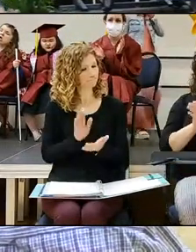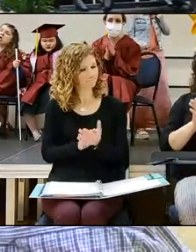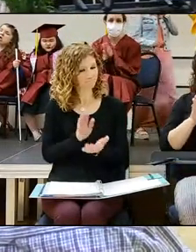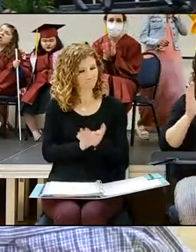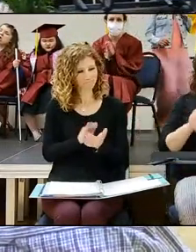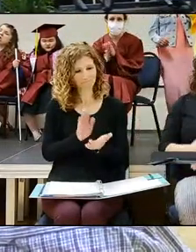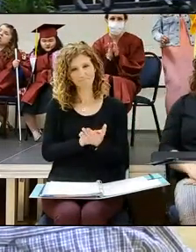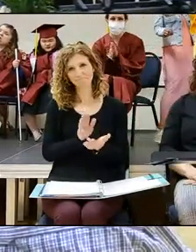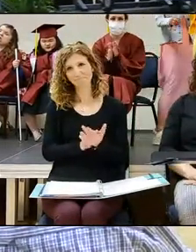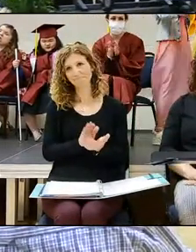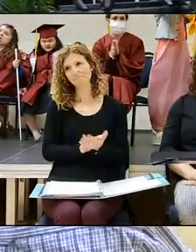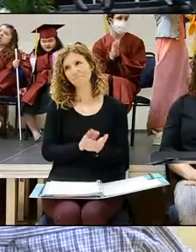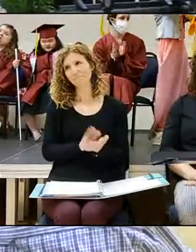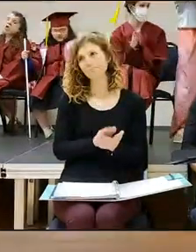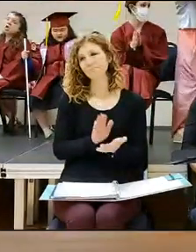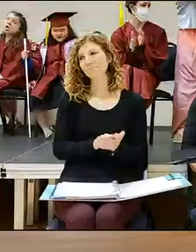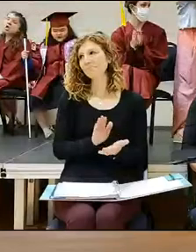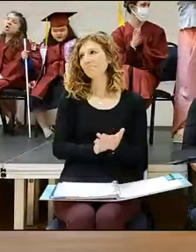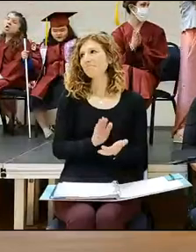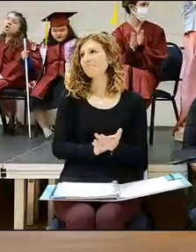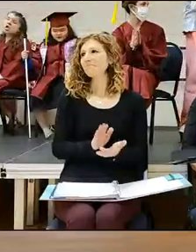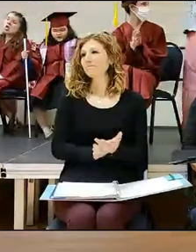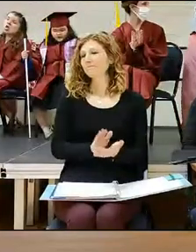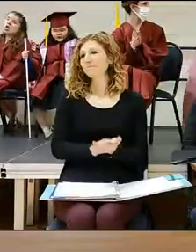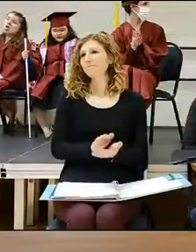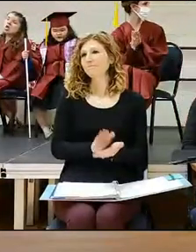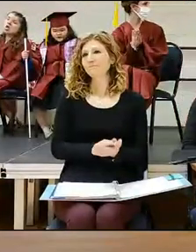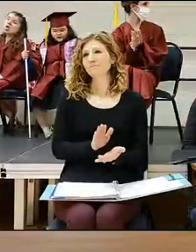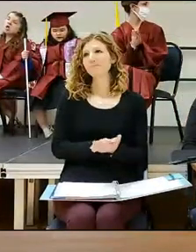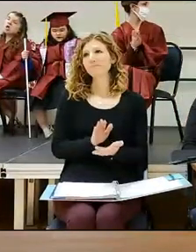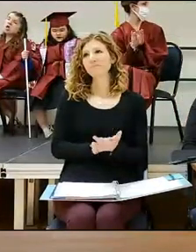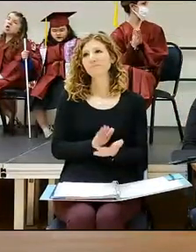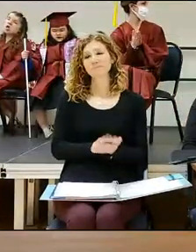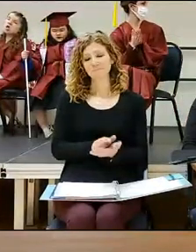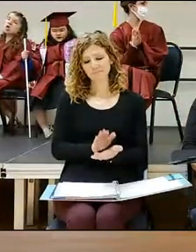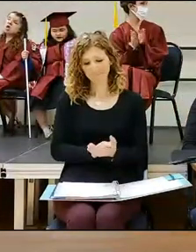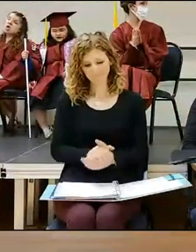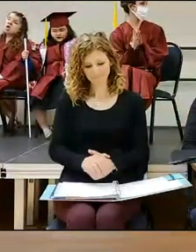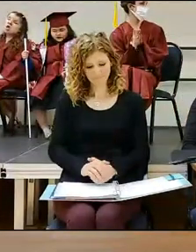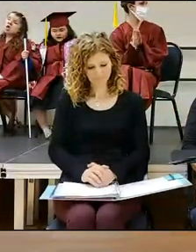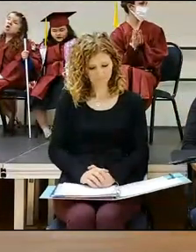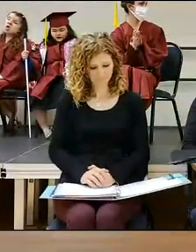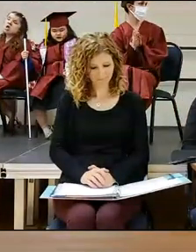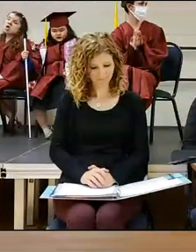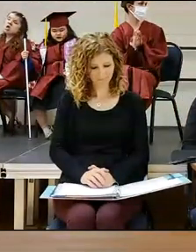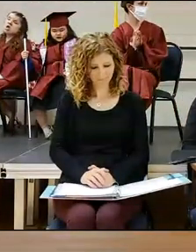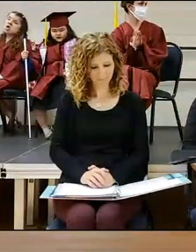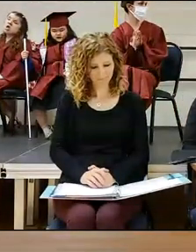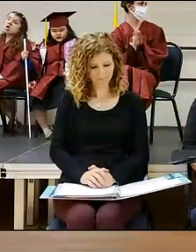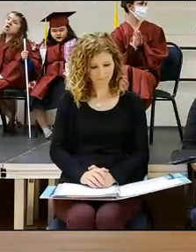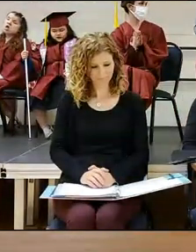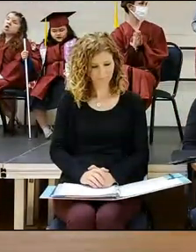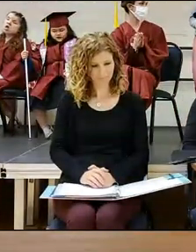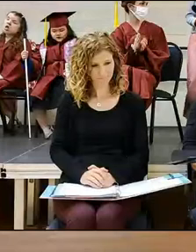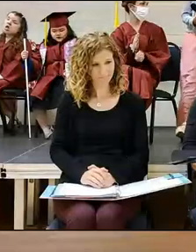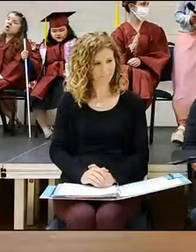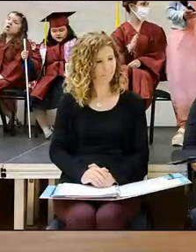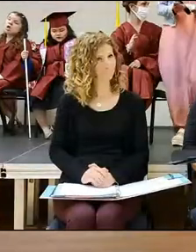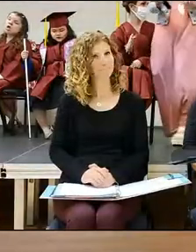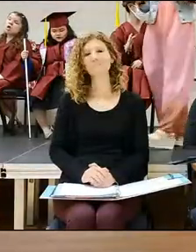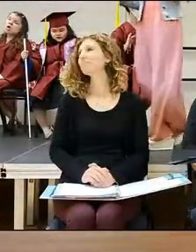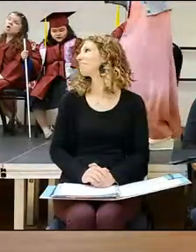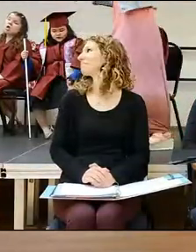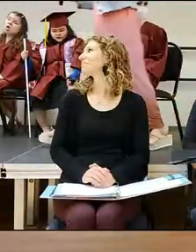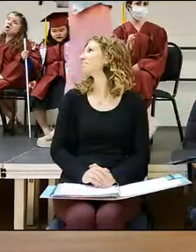He's holding out the mic. Jamie takes it from him. Rocky puts his mask back on and he sits down.